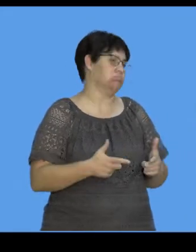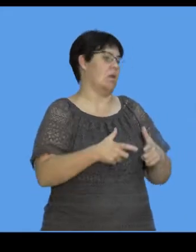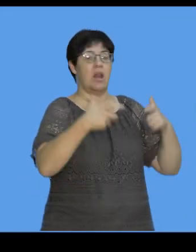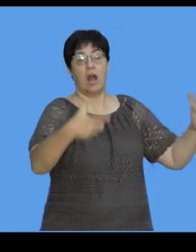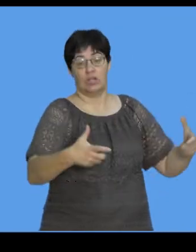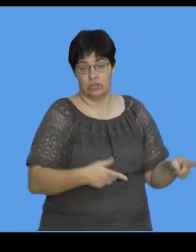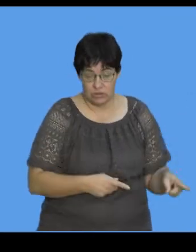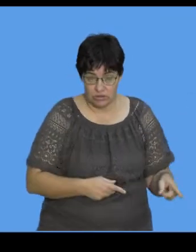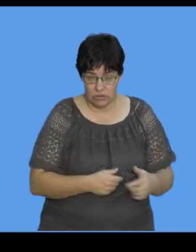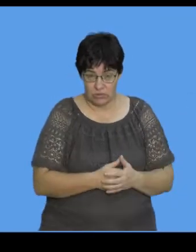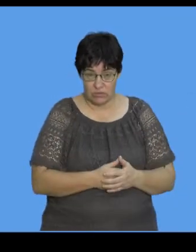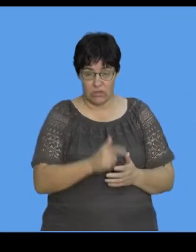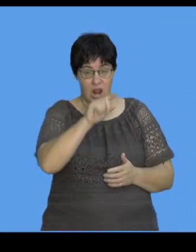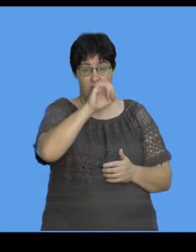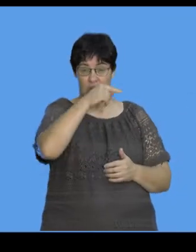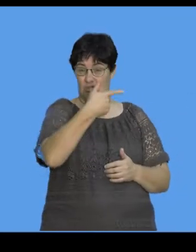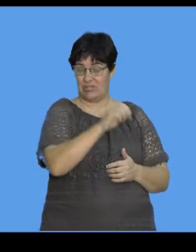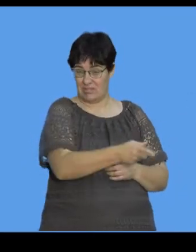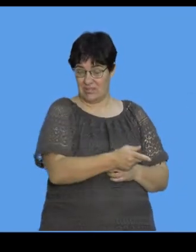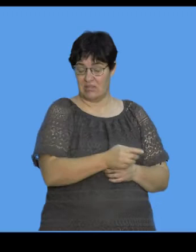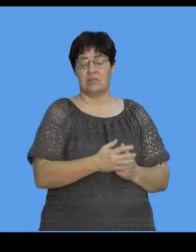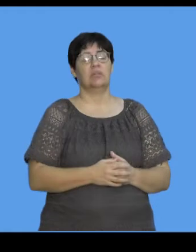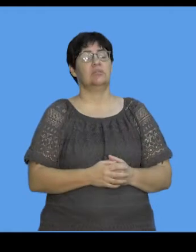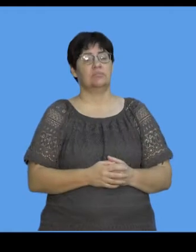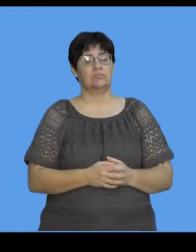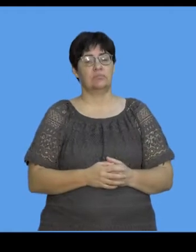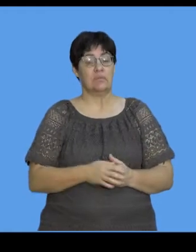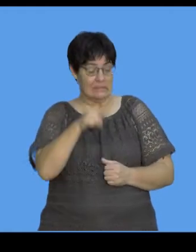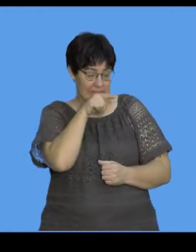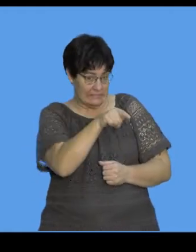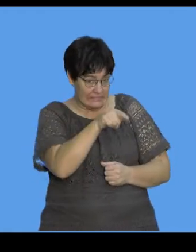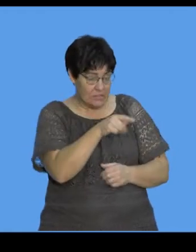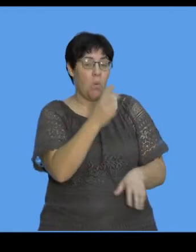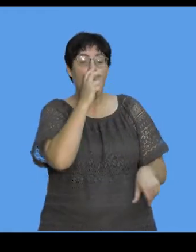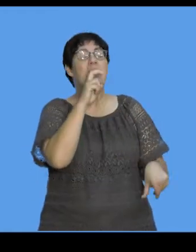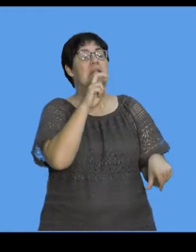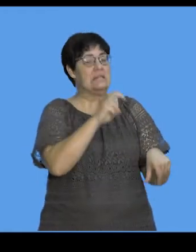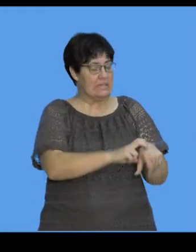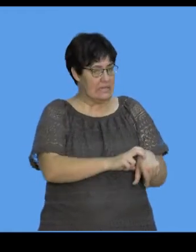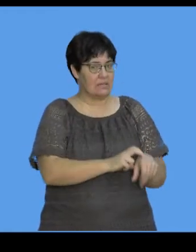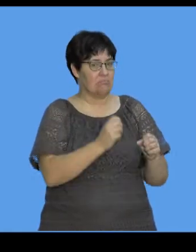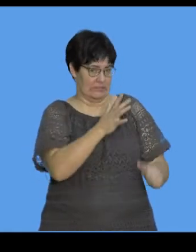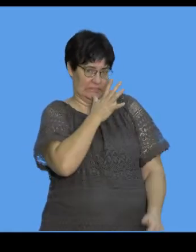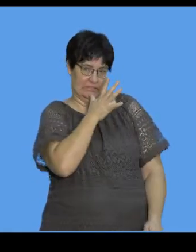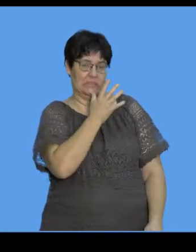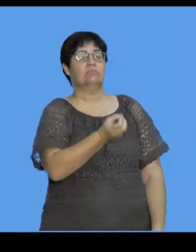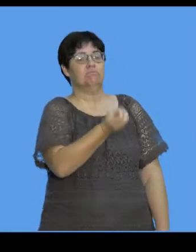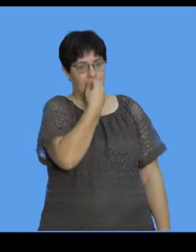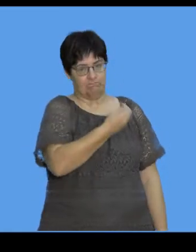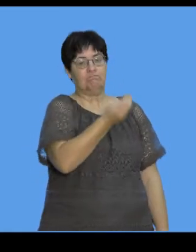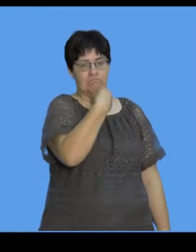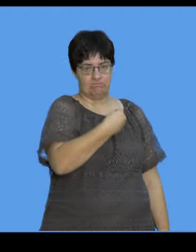or large. And that simply means that we're going to need these minerals in large